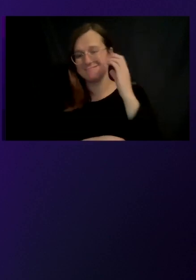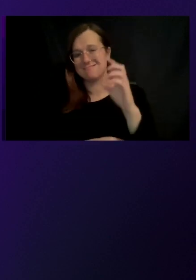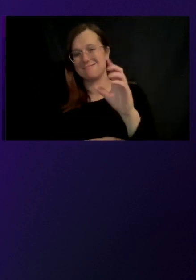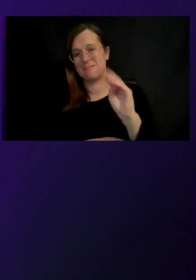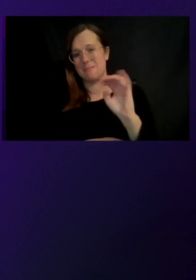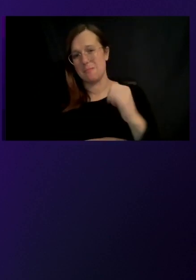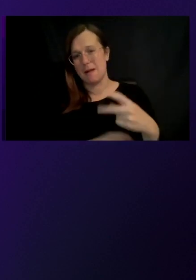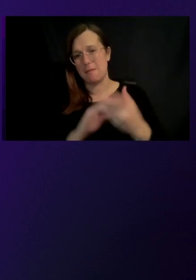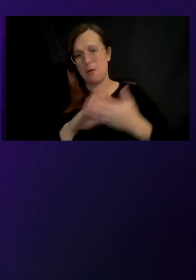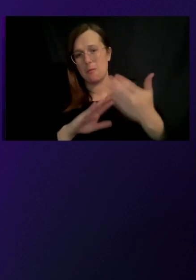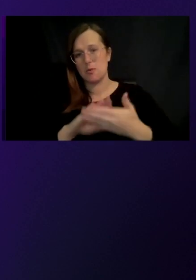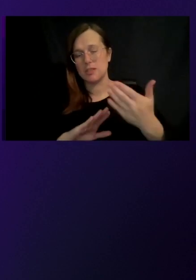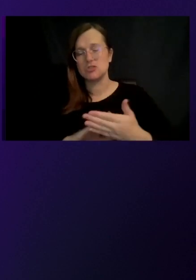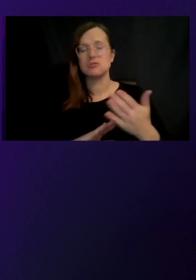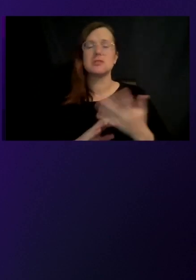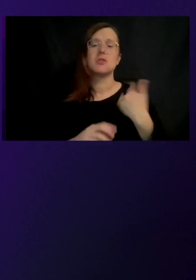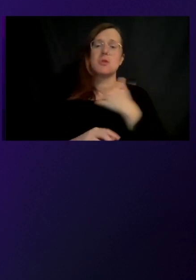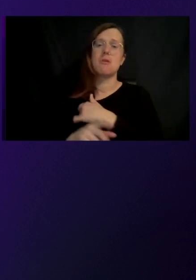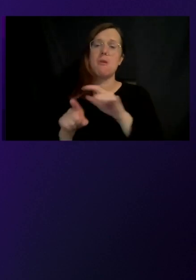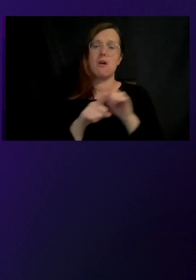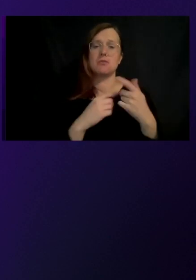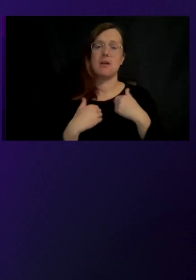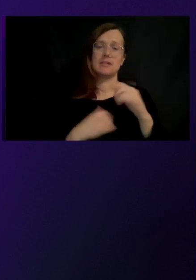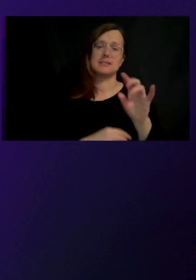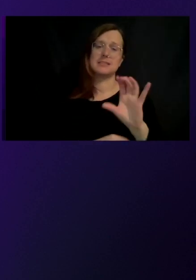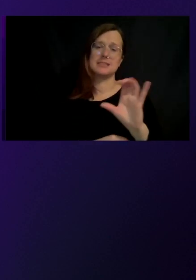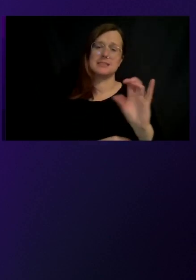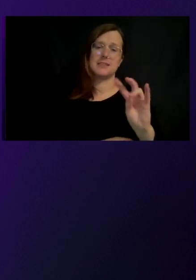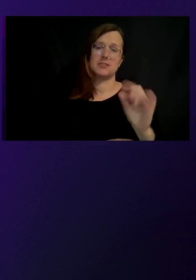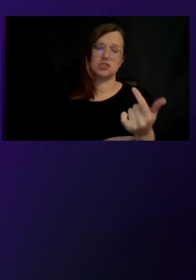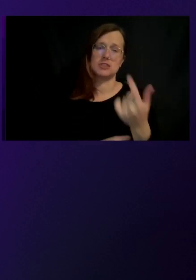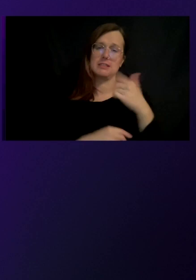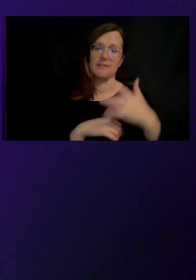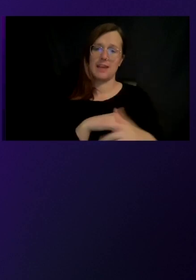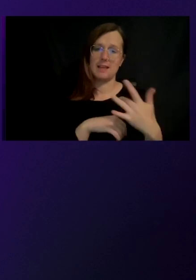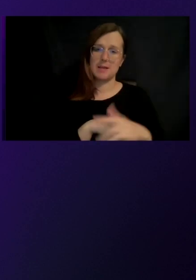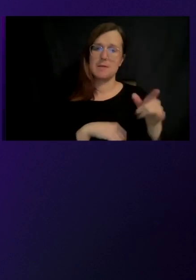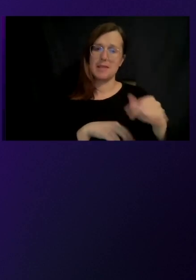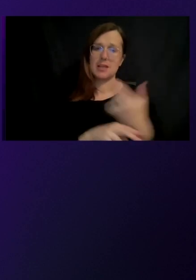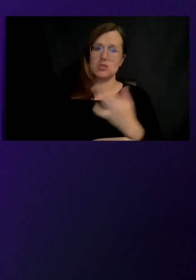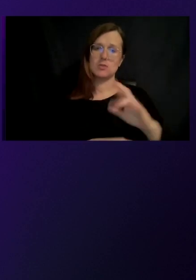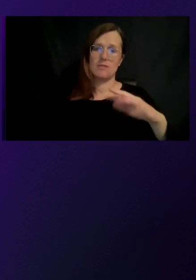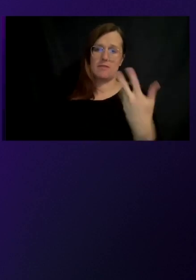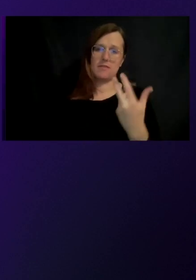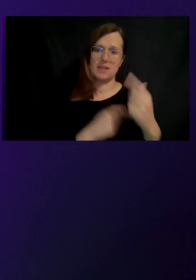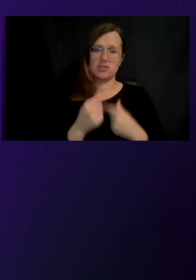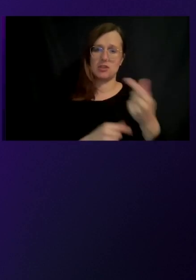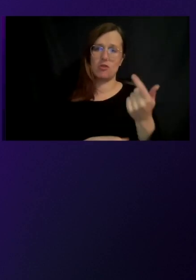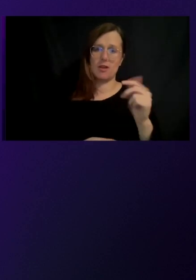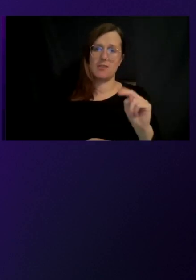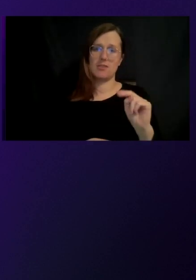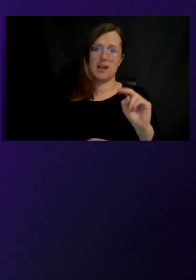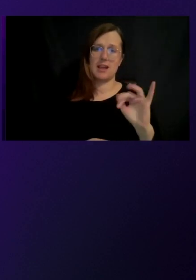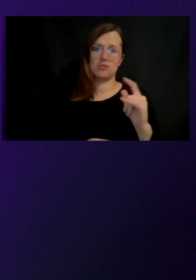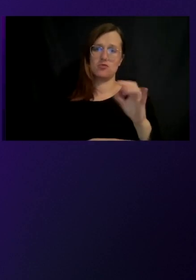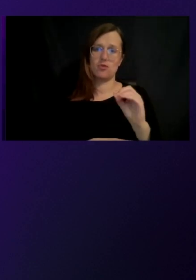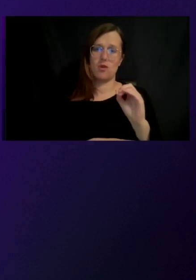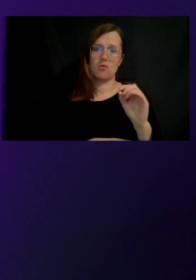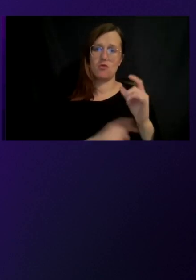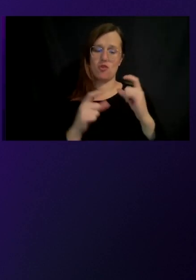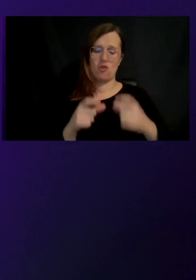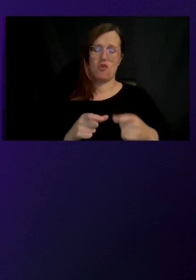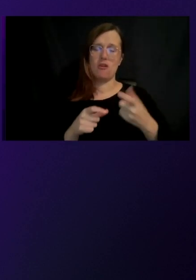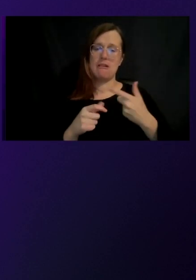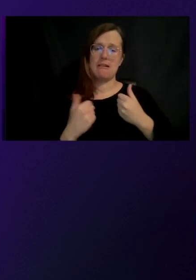workloads. And we've also made the C7G generally available. It uses our 5th generation of Nitro card and delivers up to 3 times higher packet